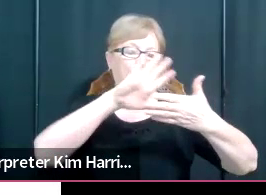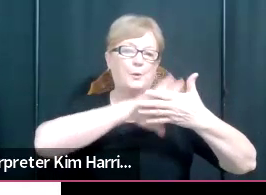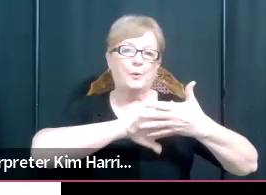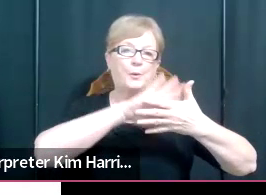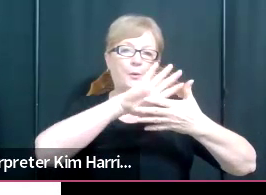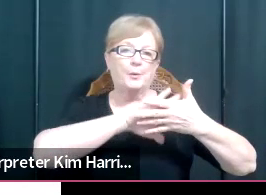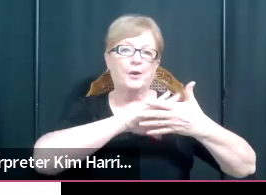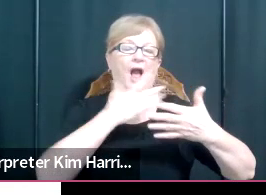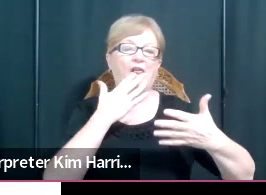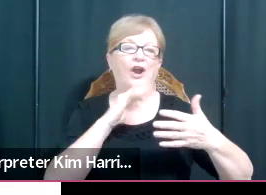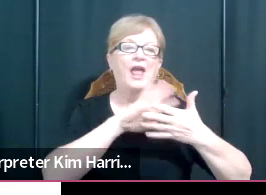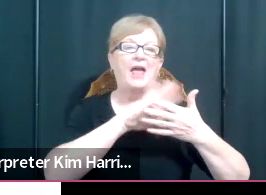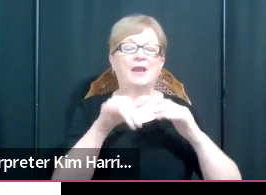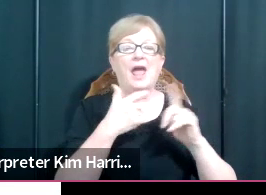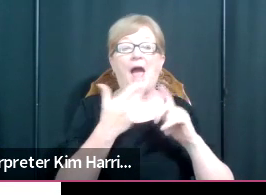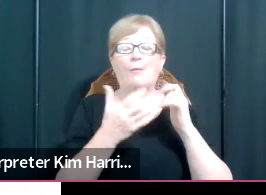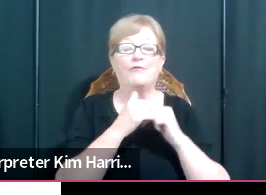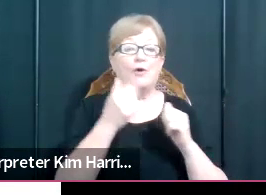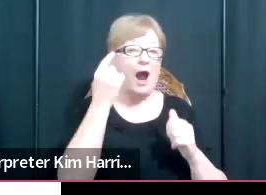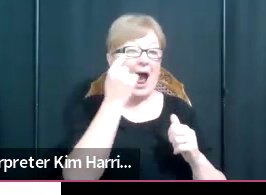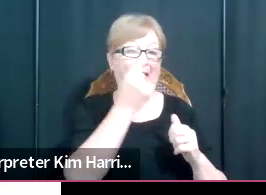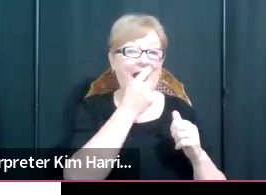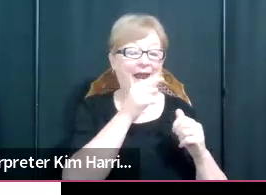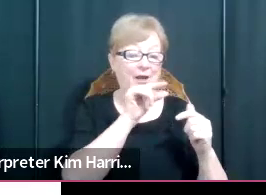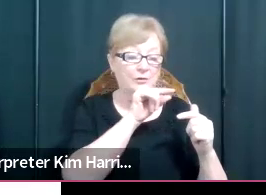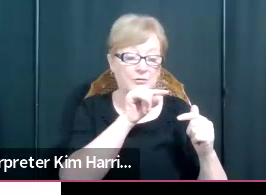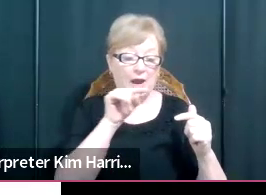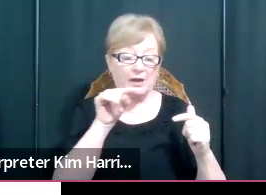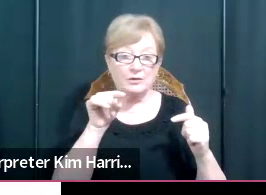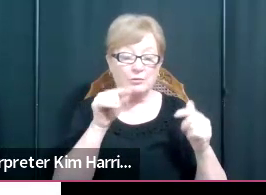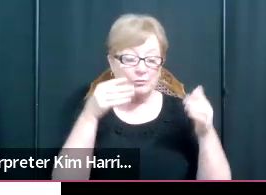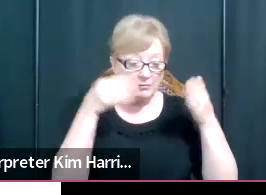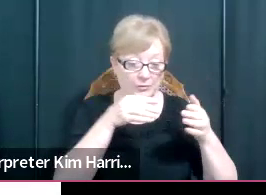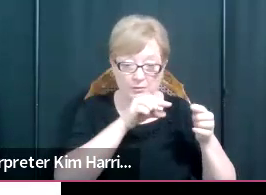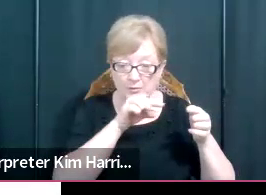tracking to help folks remain focused on where they need to be.